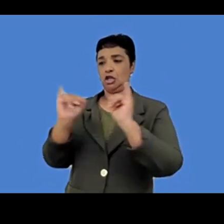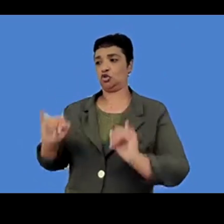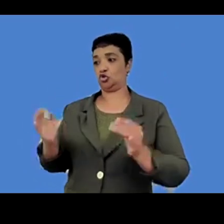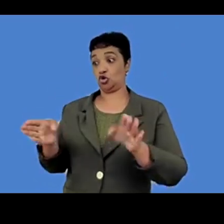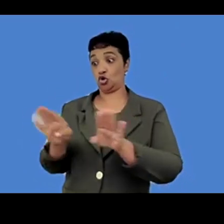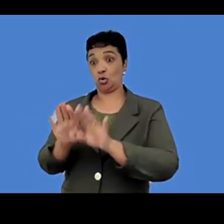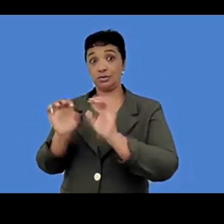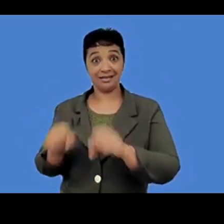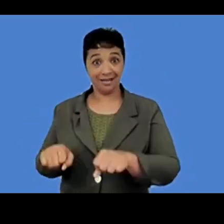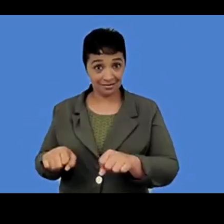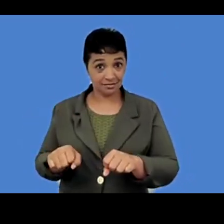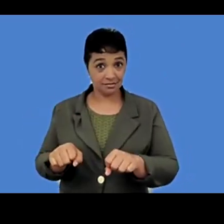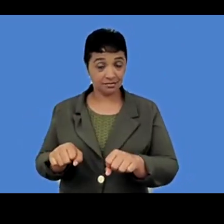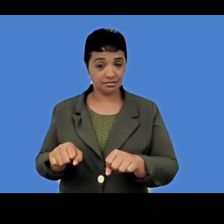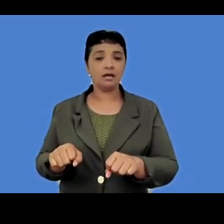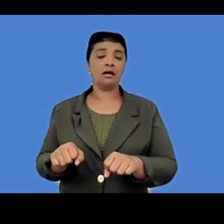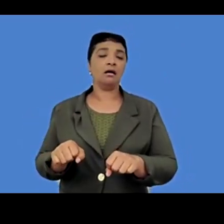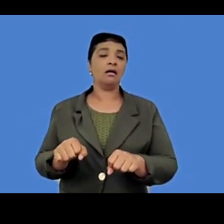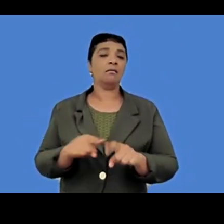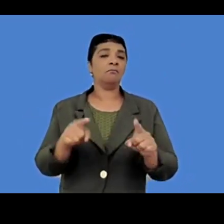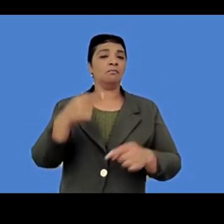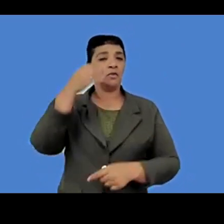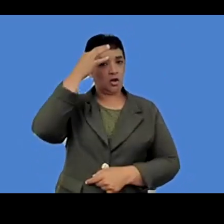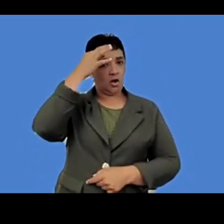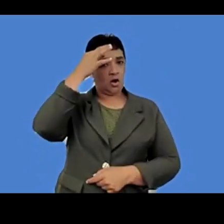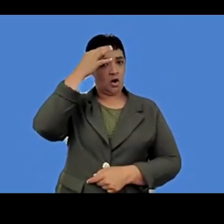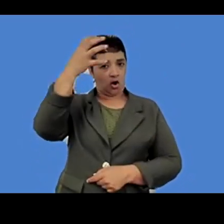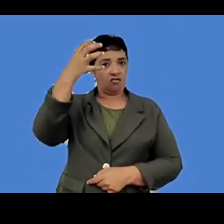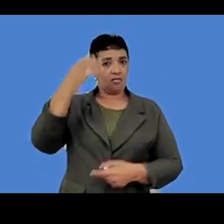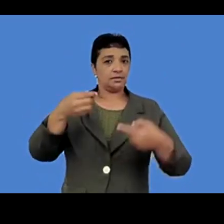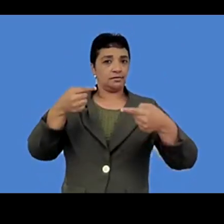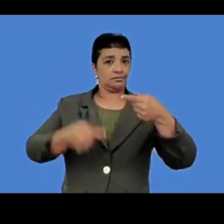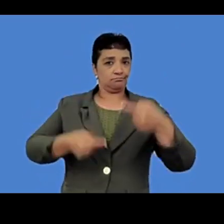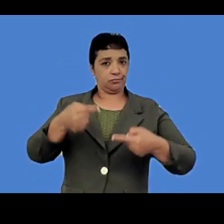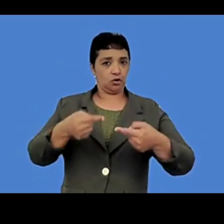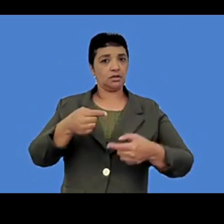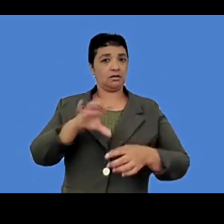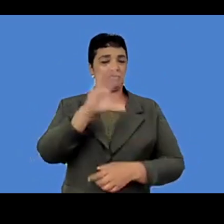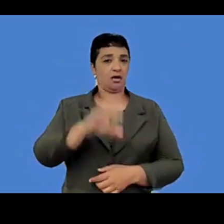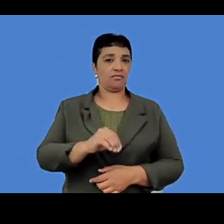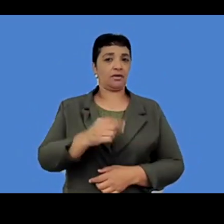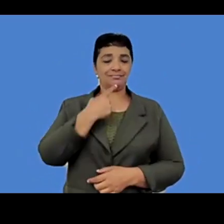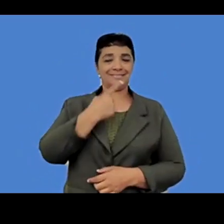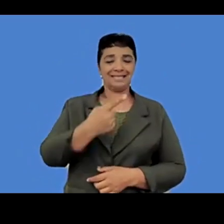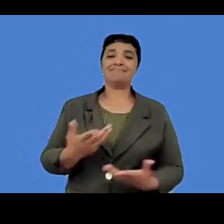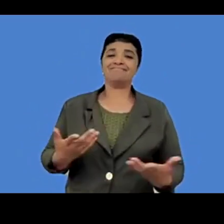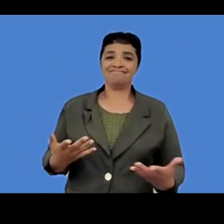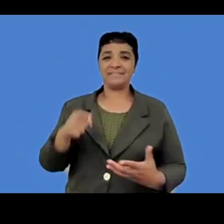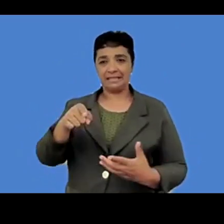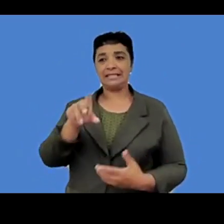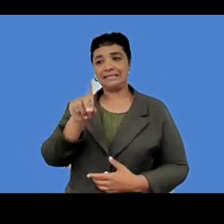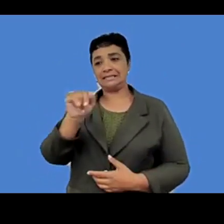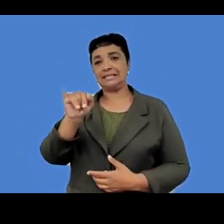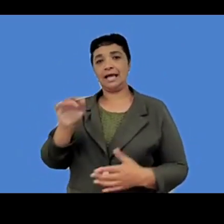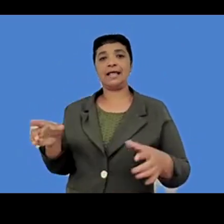this was what they looked at. The Gauteng Health Department called it deinstitutionalization based on the